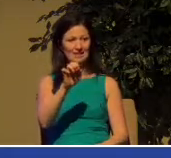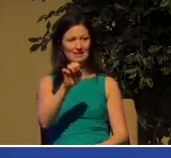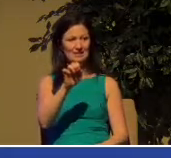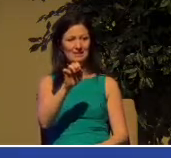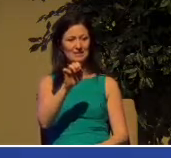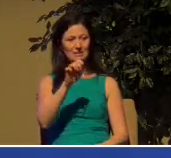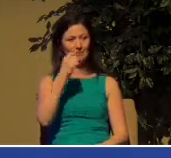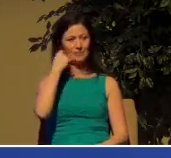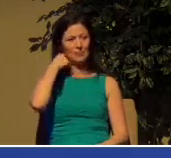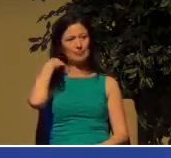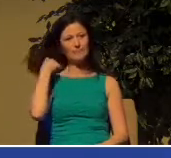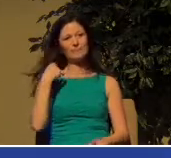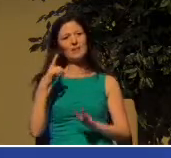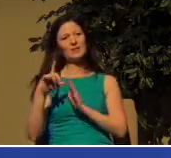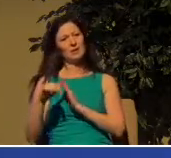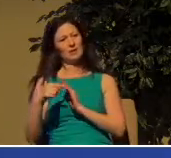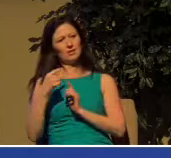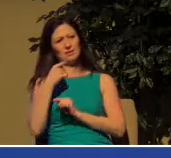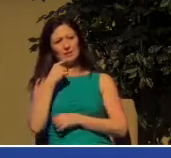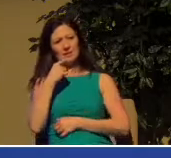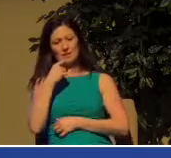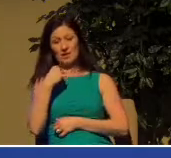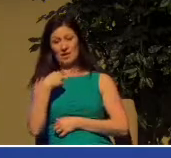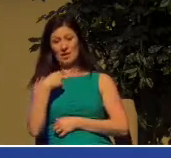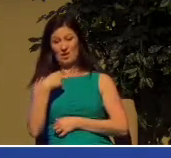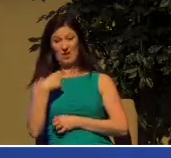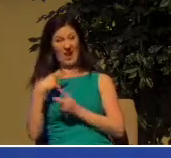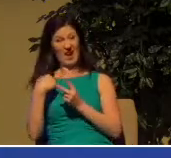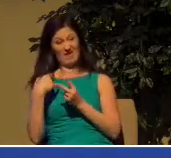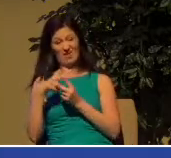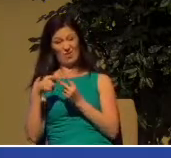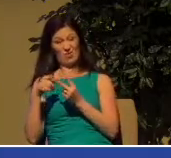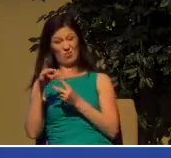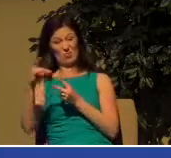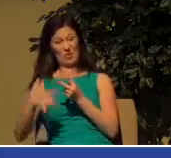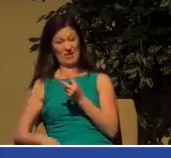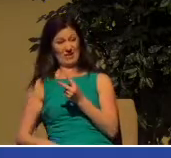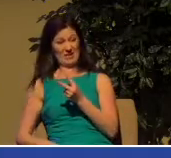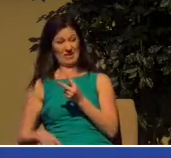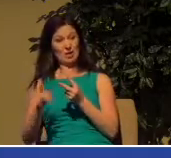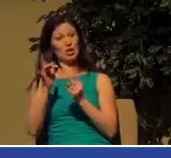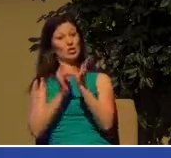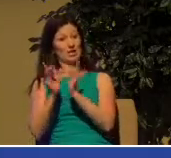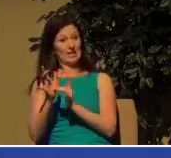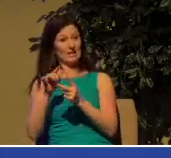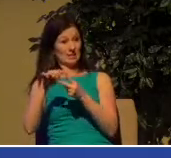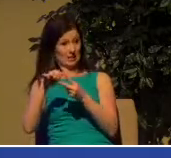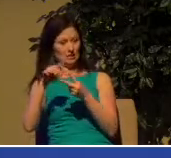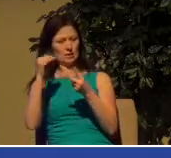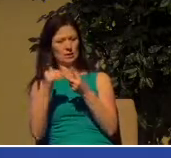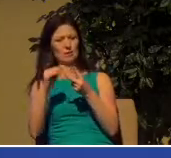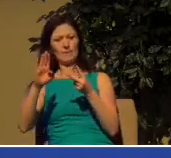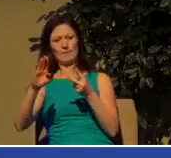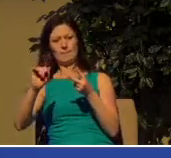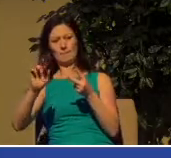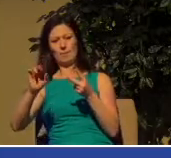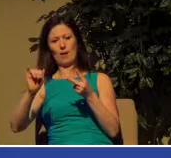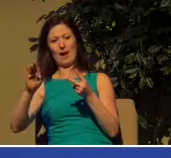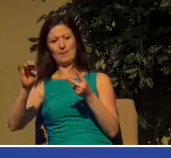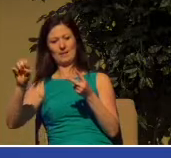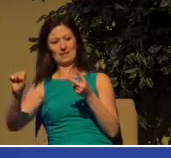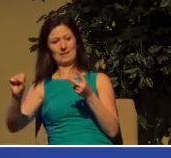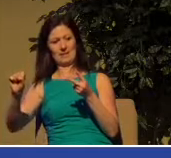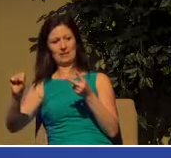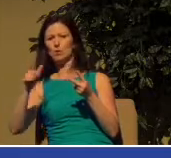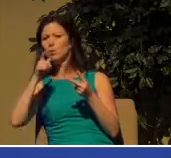who claims to be your king, and Barabbas, who is a murderer and an insurrectionist. Who do you want to choose?" The Bible tells us that